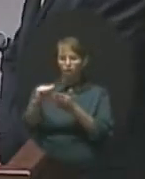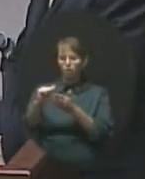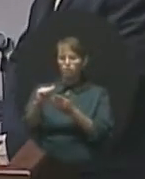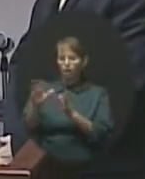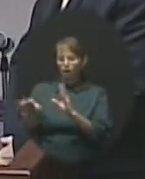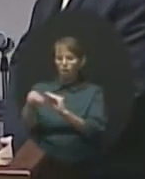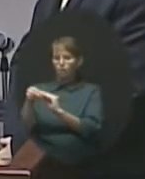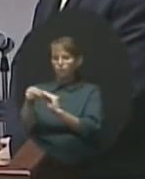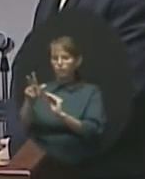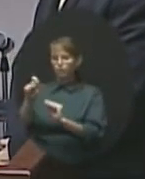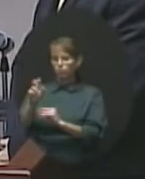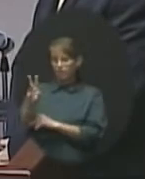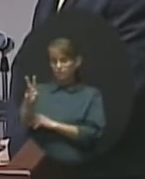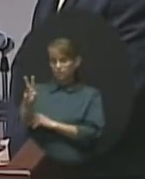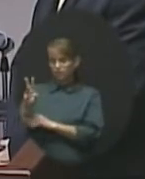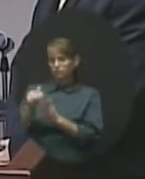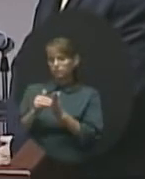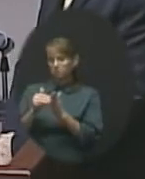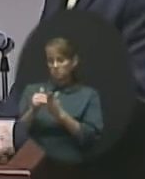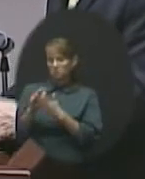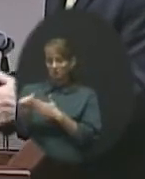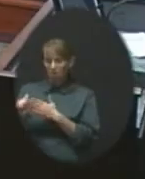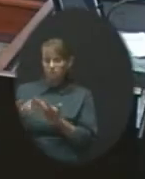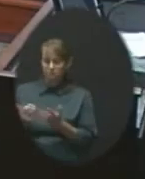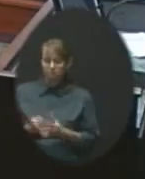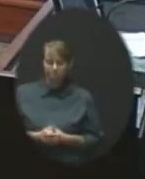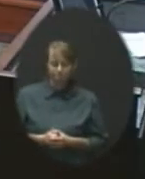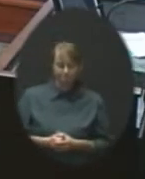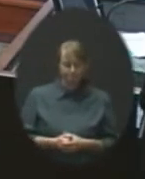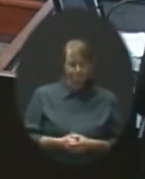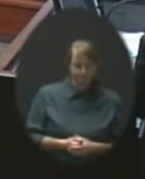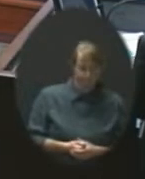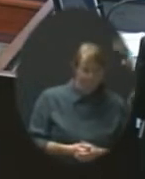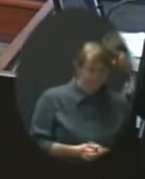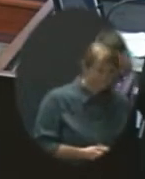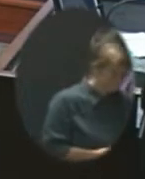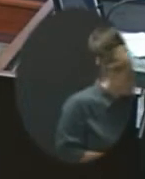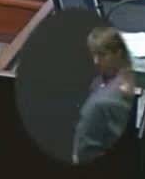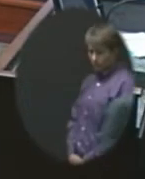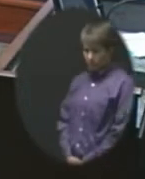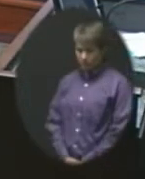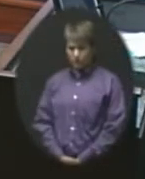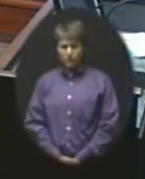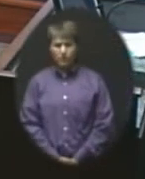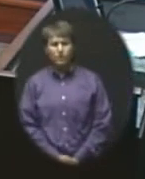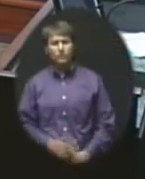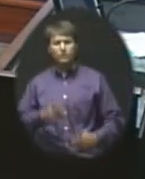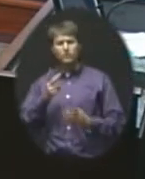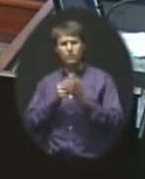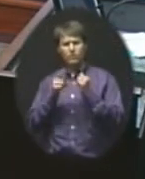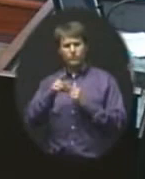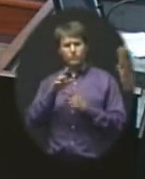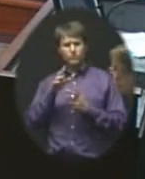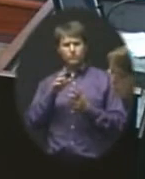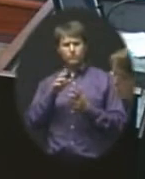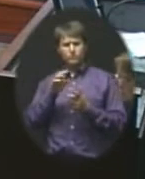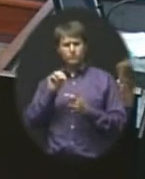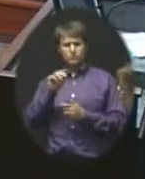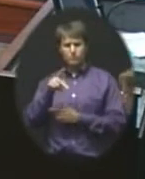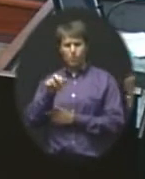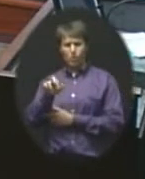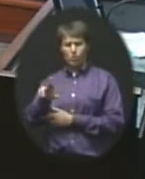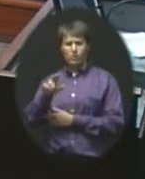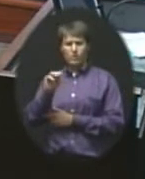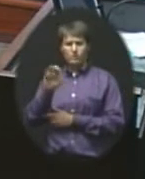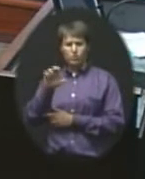Okay. Well, I gotta say that, you know, as Mr. Parker and Mr. McKenna both alluded to, this has been on the board for a long time. And